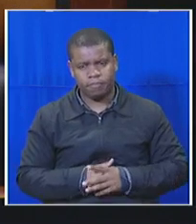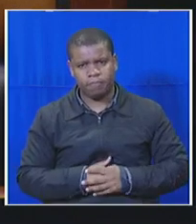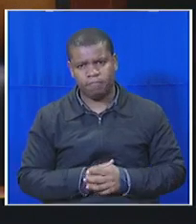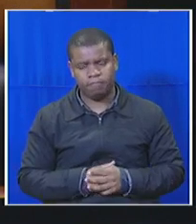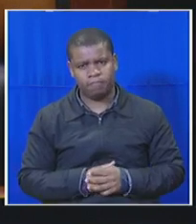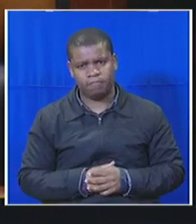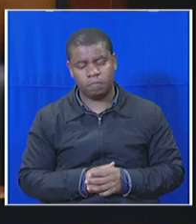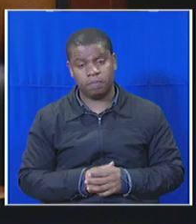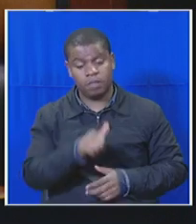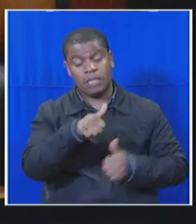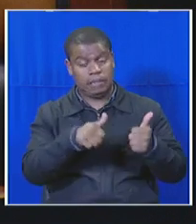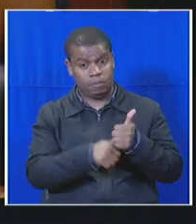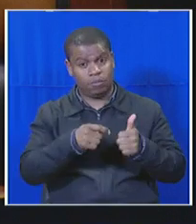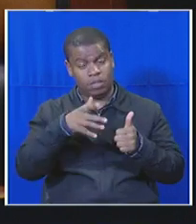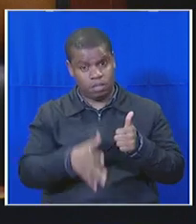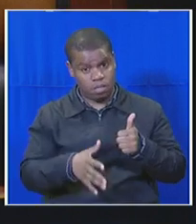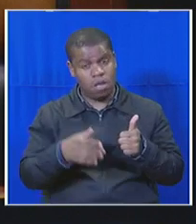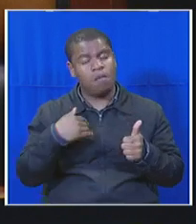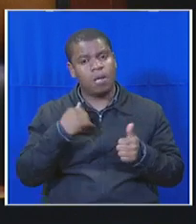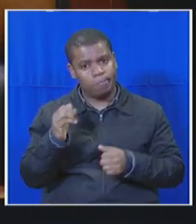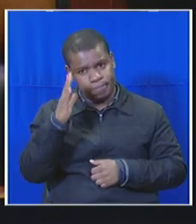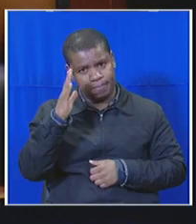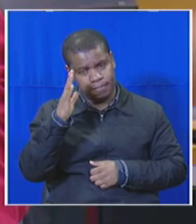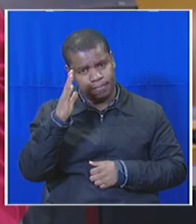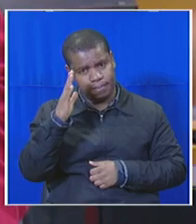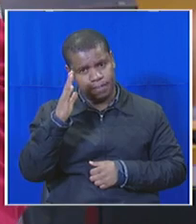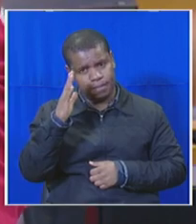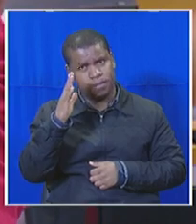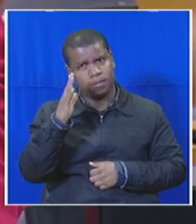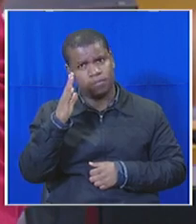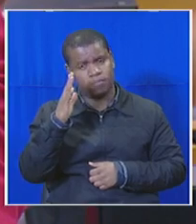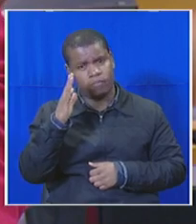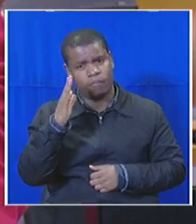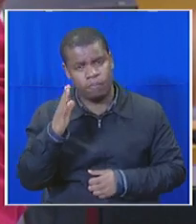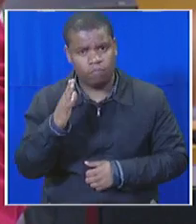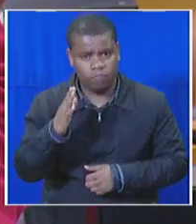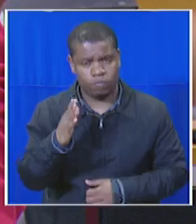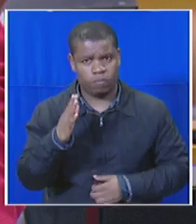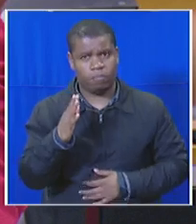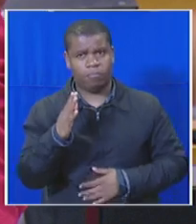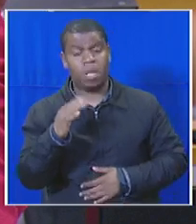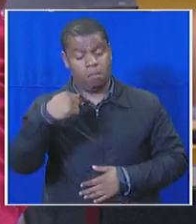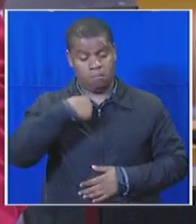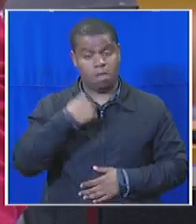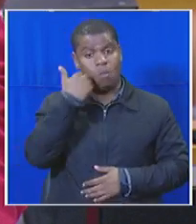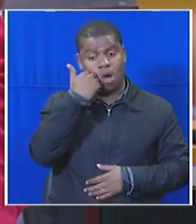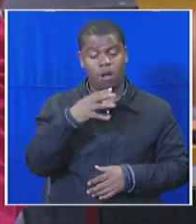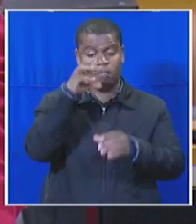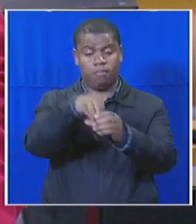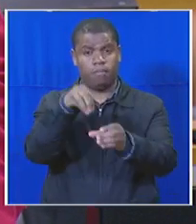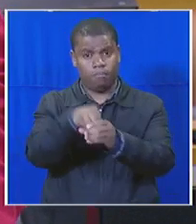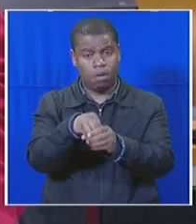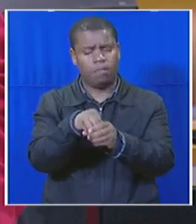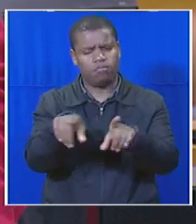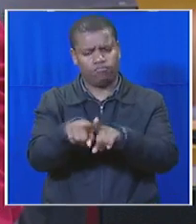Ake wenze njengomuntu obizwa ngo-referee odlalisa ibhola. Okufanele ukuthi